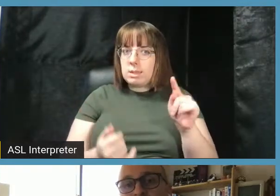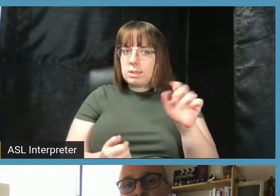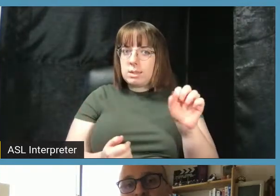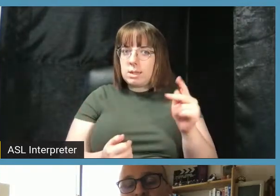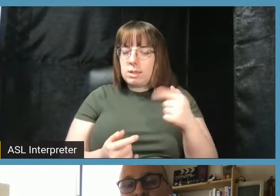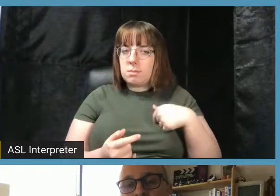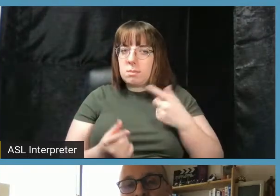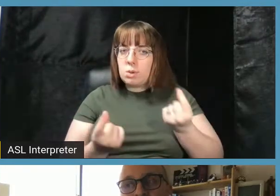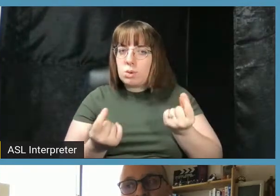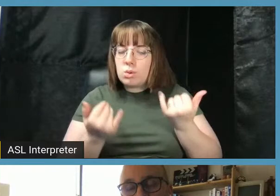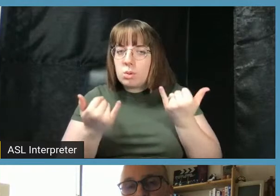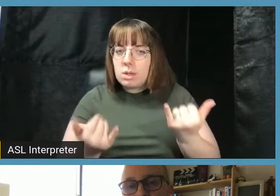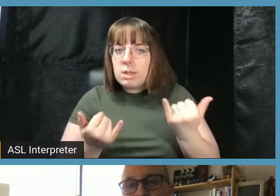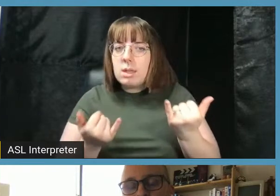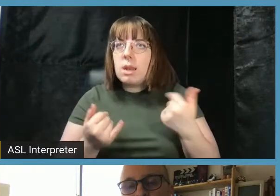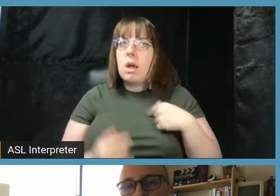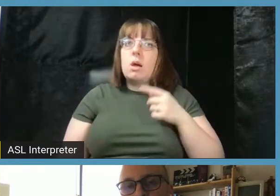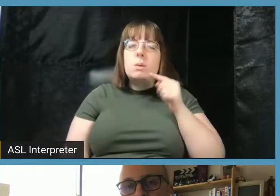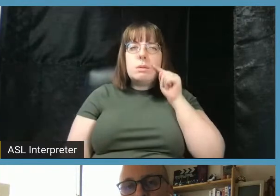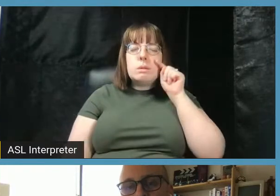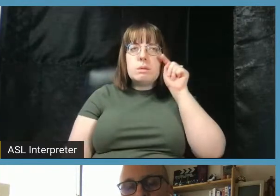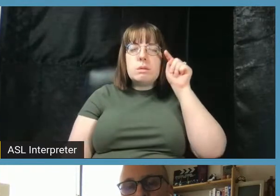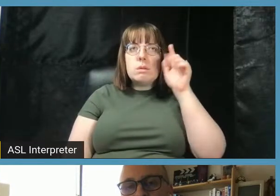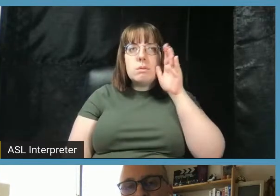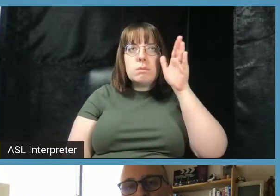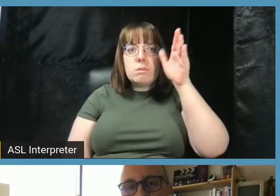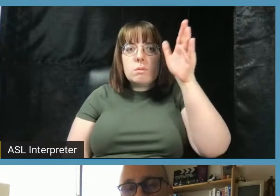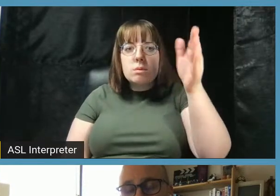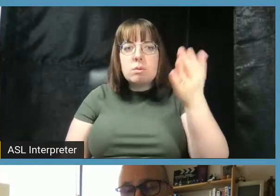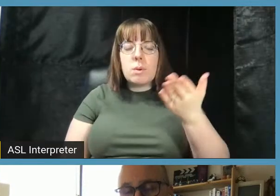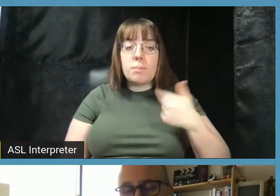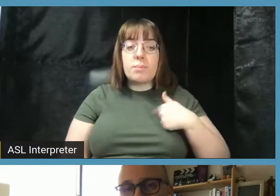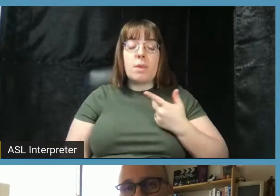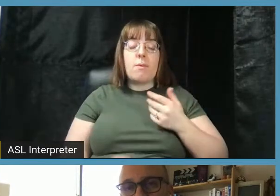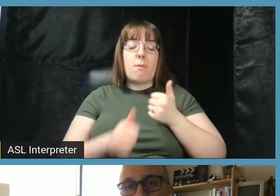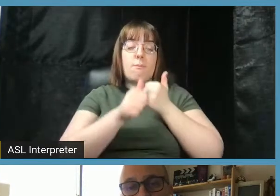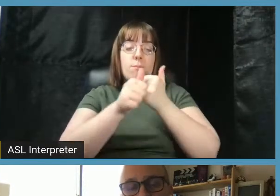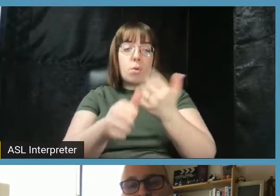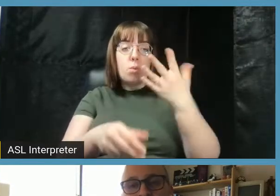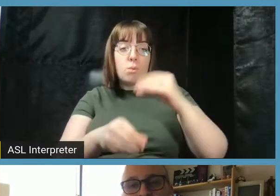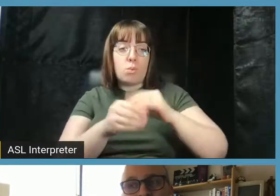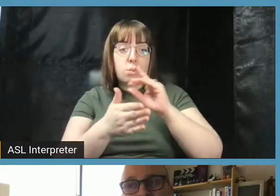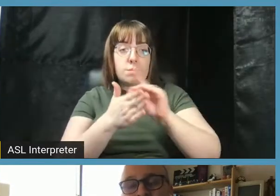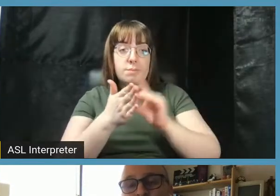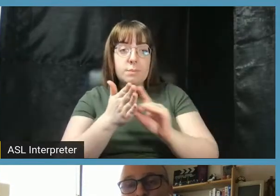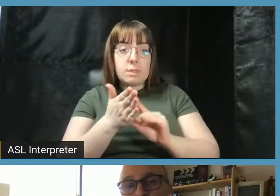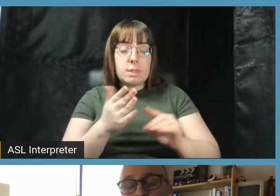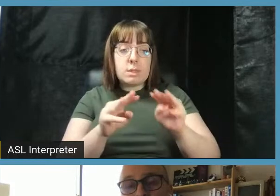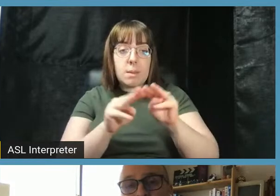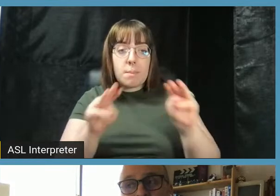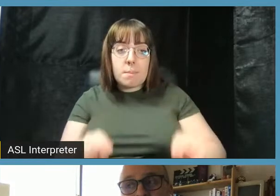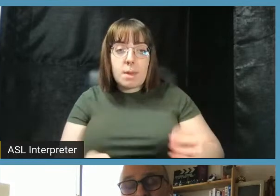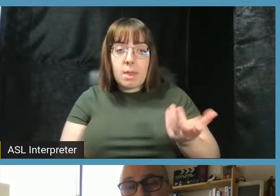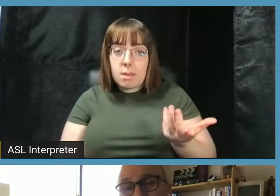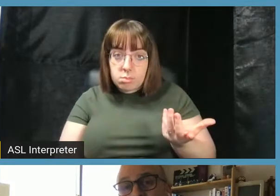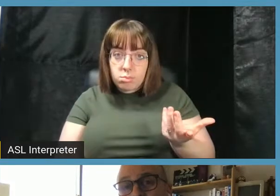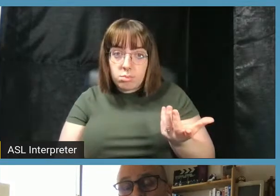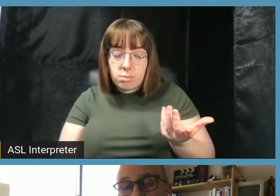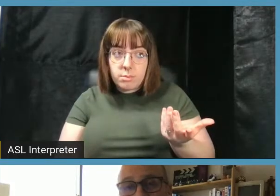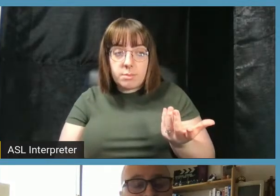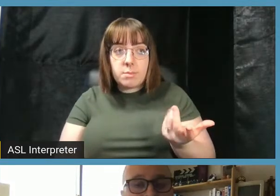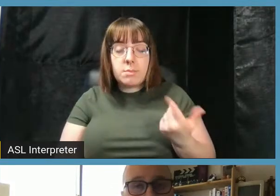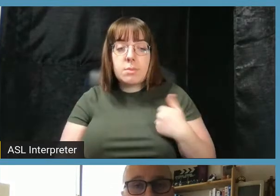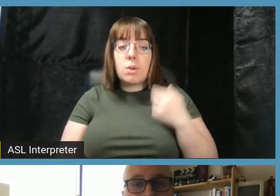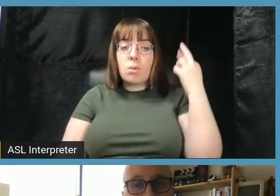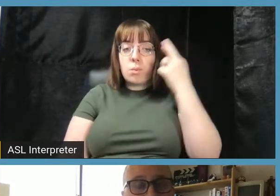the horizon and what's coming next, if we follow an inclusive design methodology and we're considerate about these things, we'll realize the